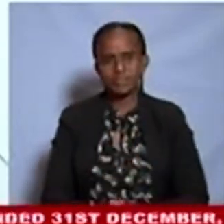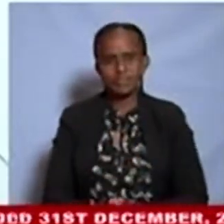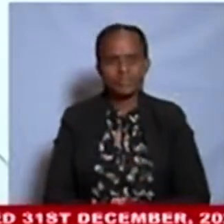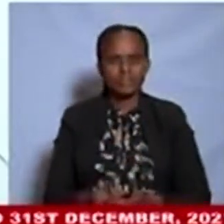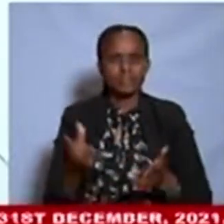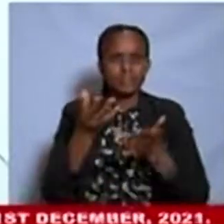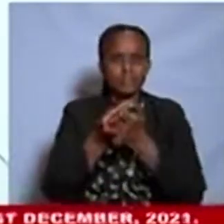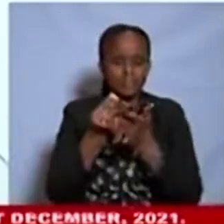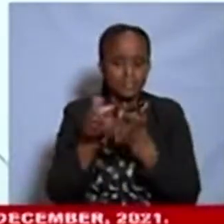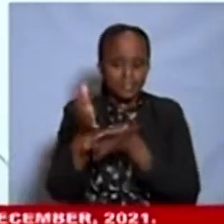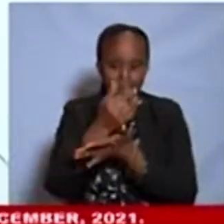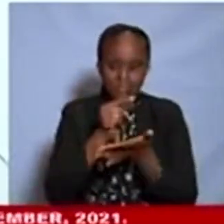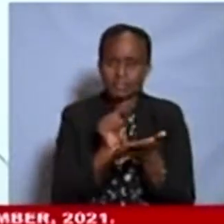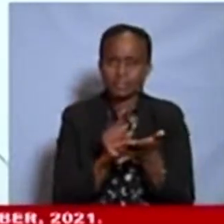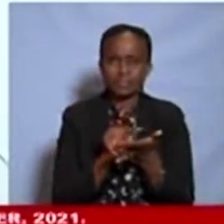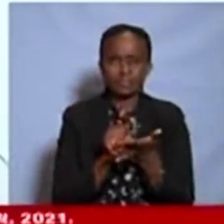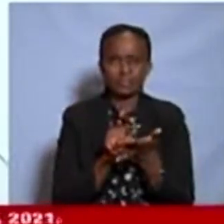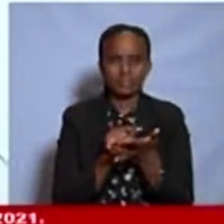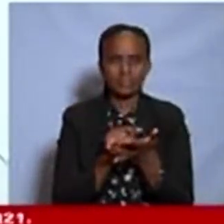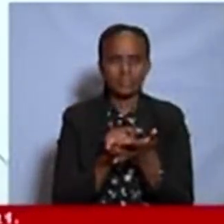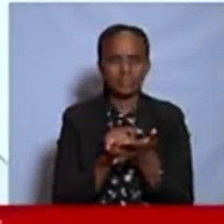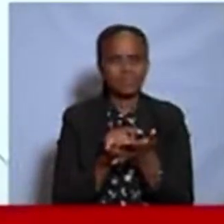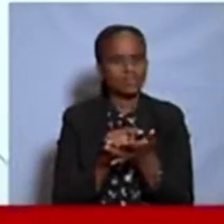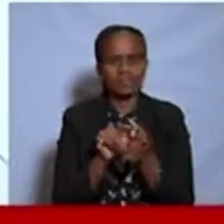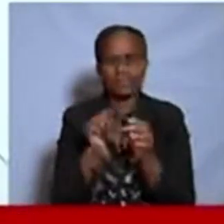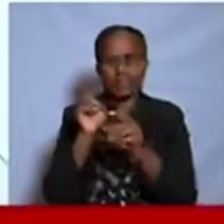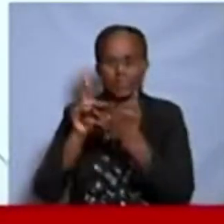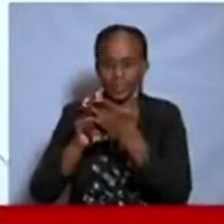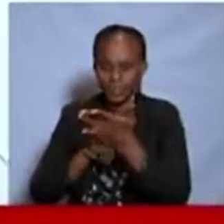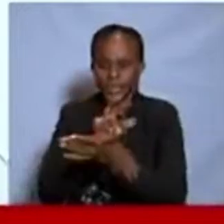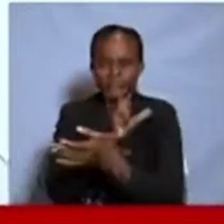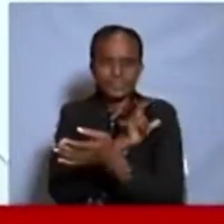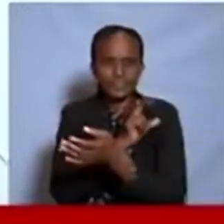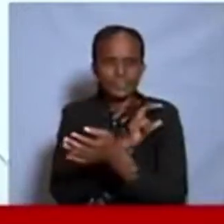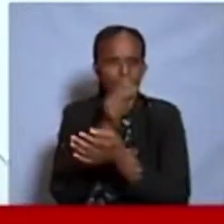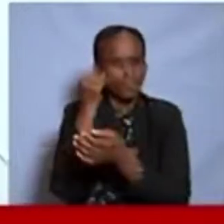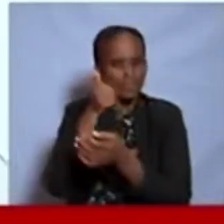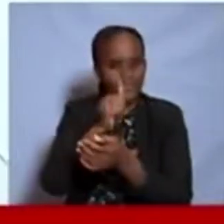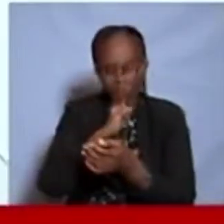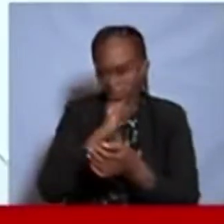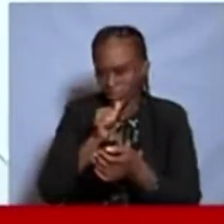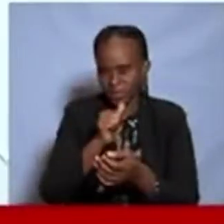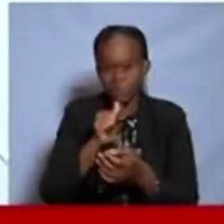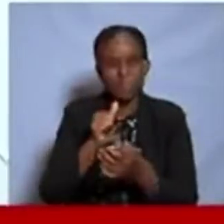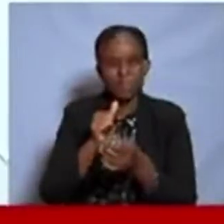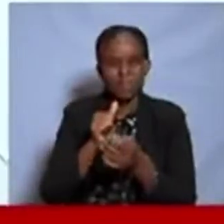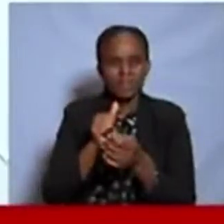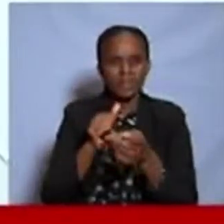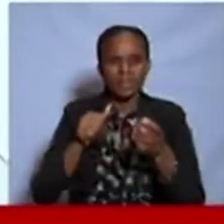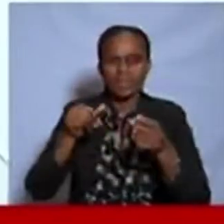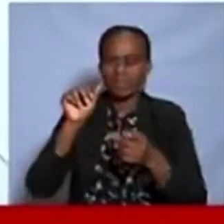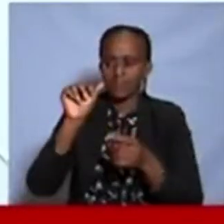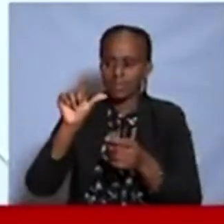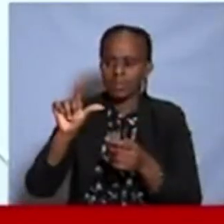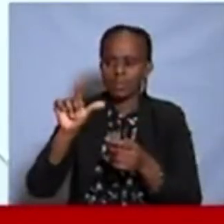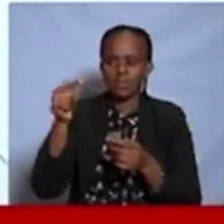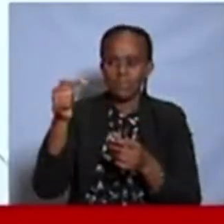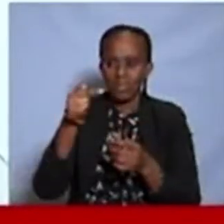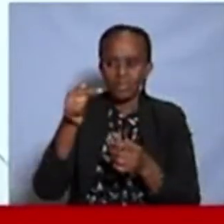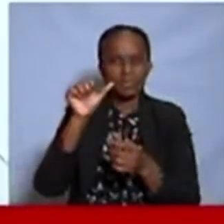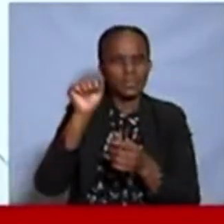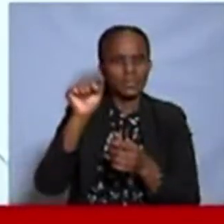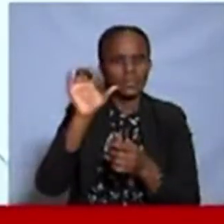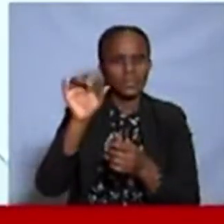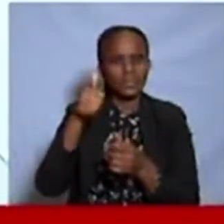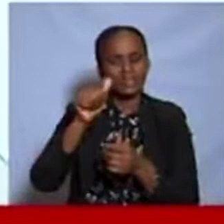recover the money. You didn't take him to the police, you took him to the... Why did you take him to the local service commission?